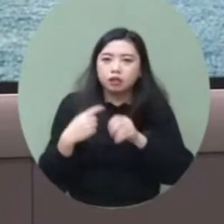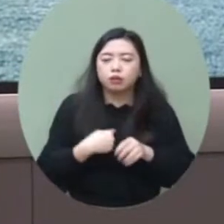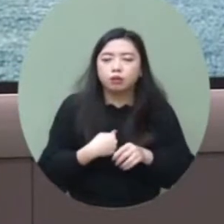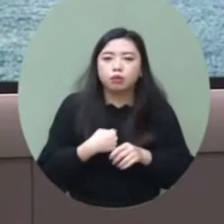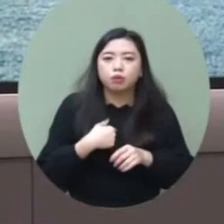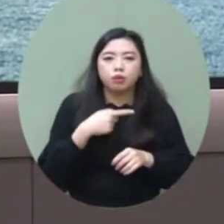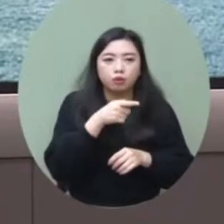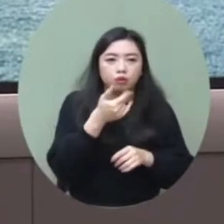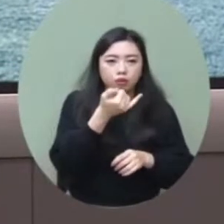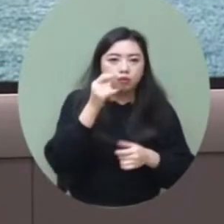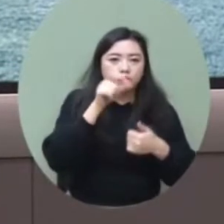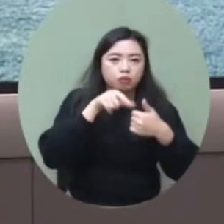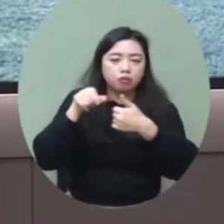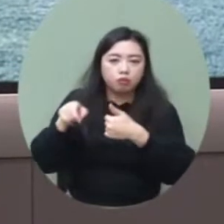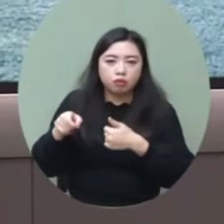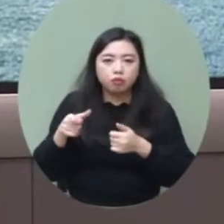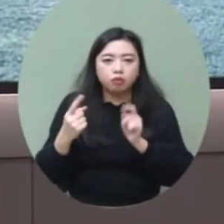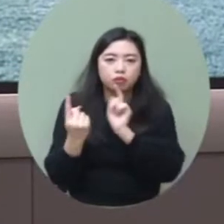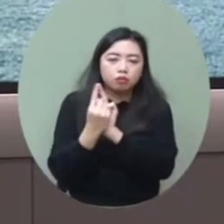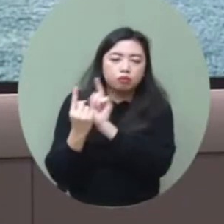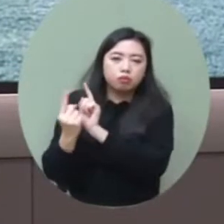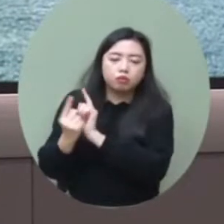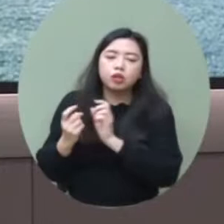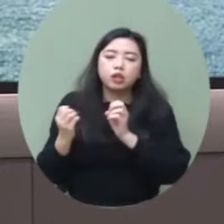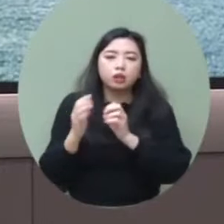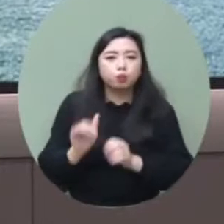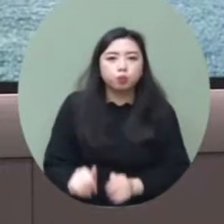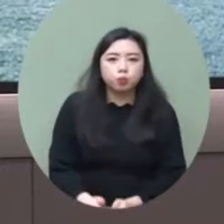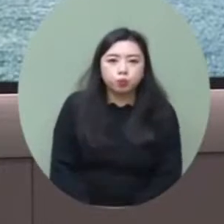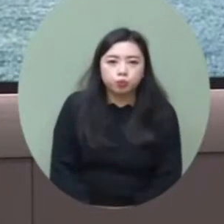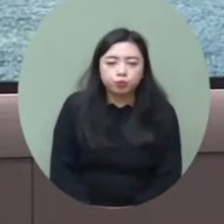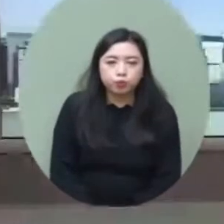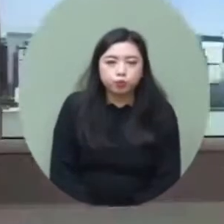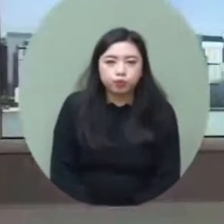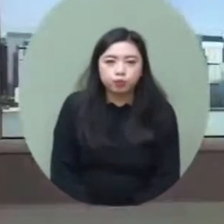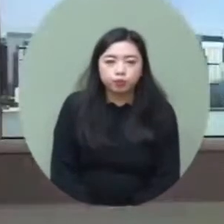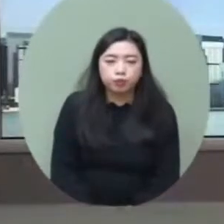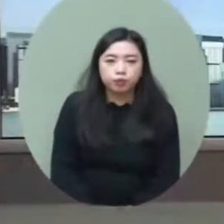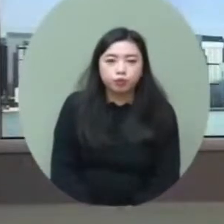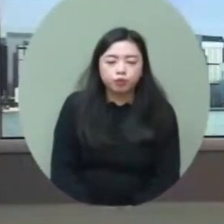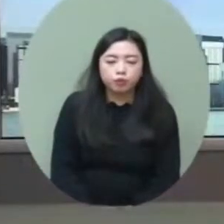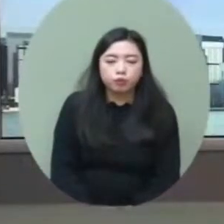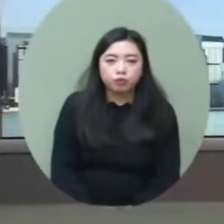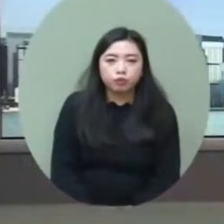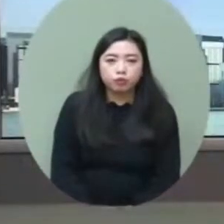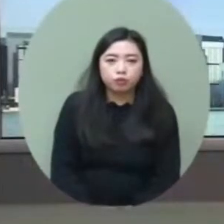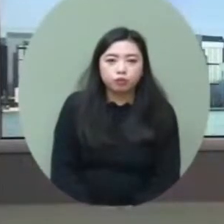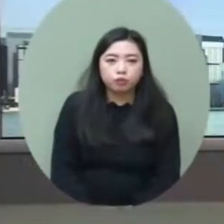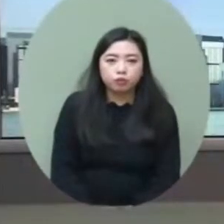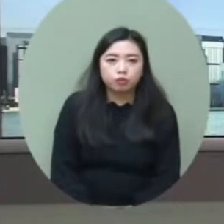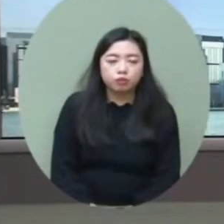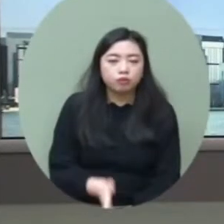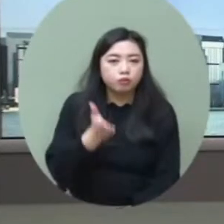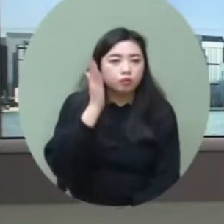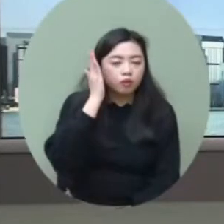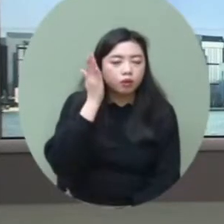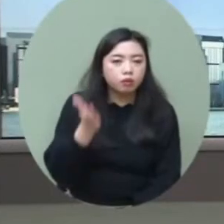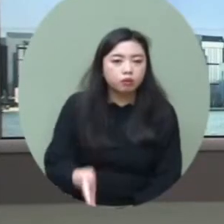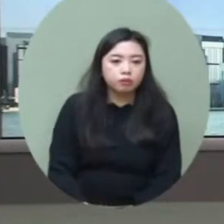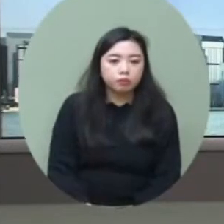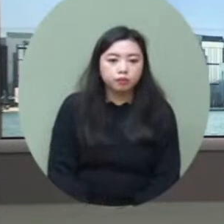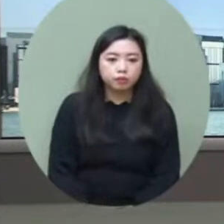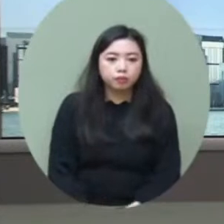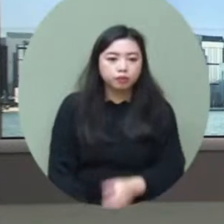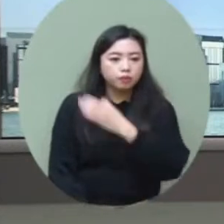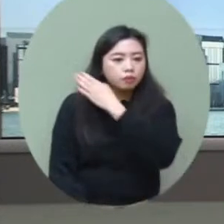to review each and every case and arrange the suitable plan for different